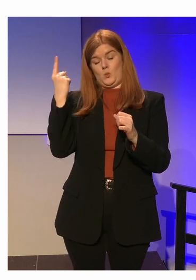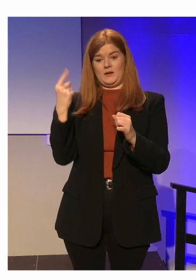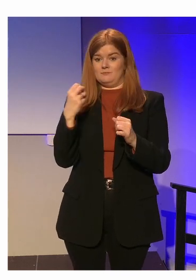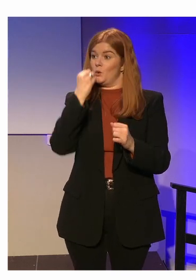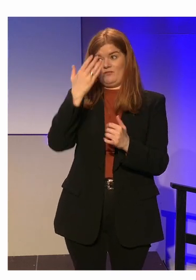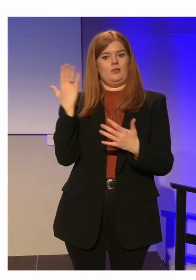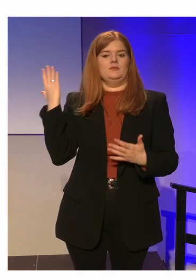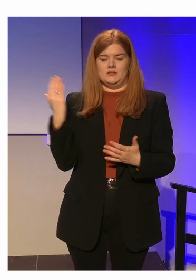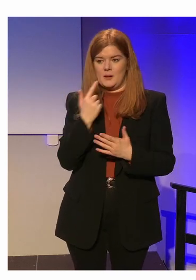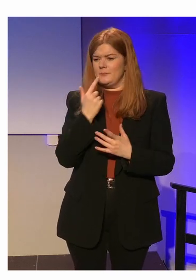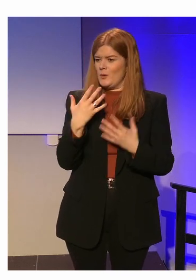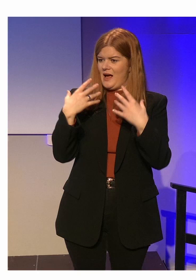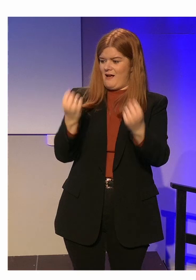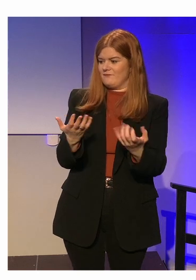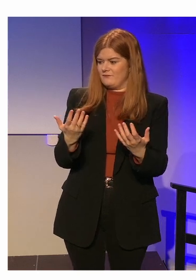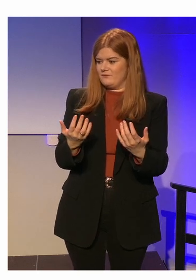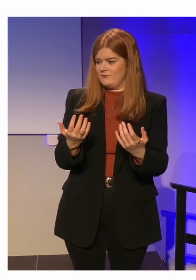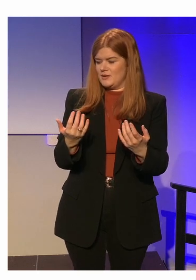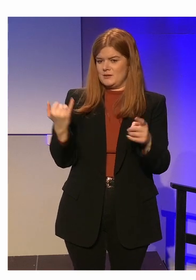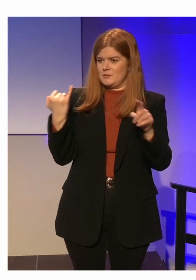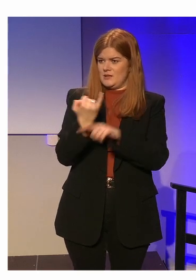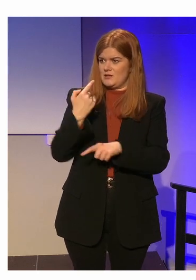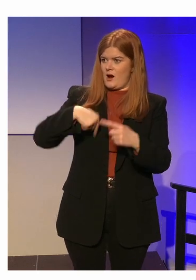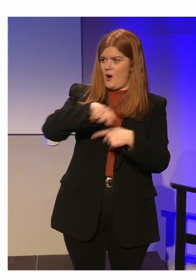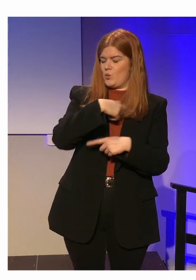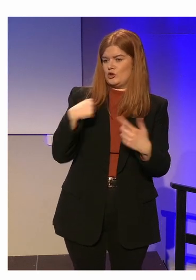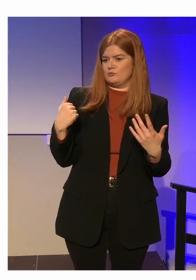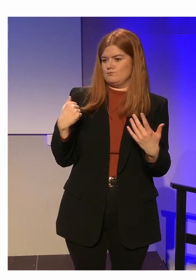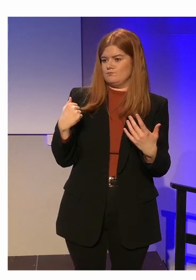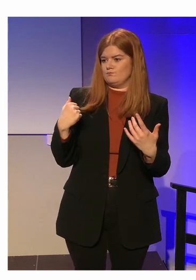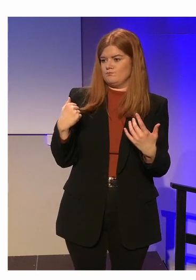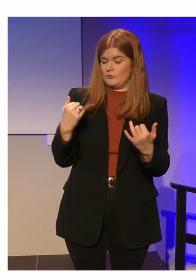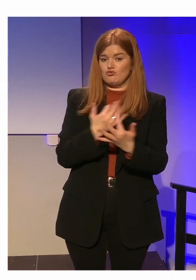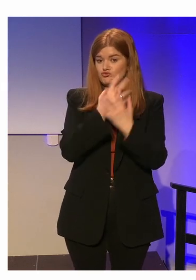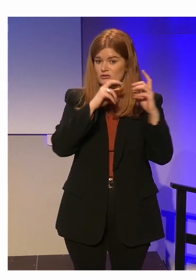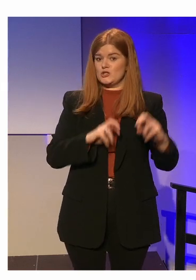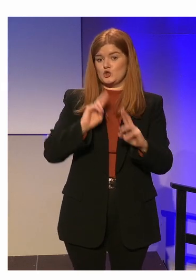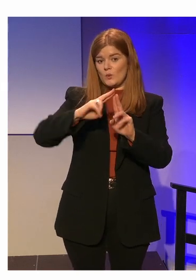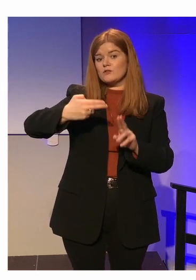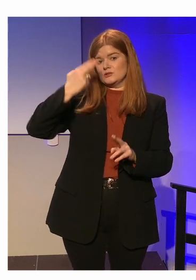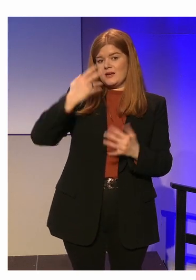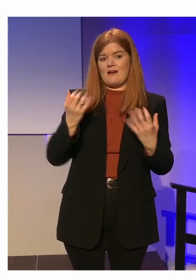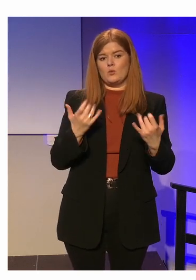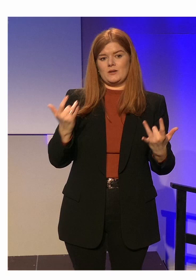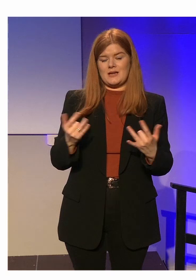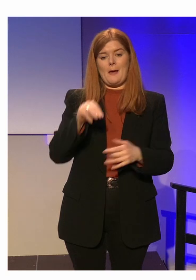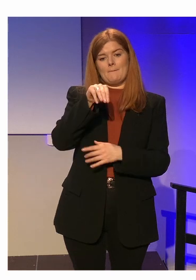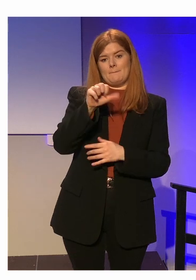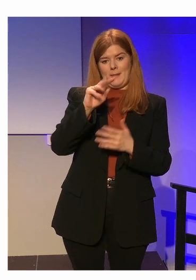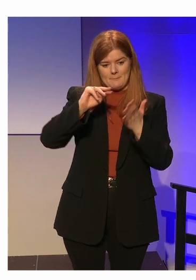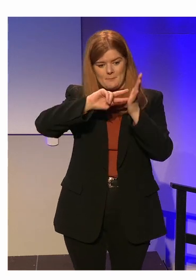particularly beautiful. But we have in our many of our research universities